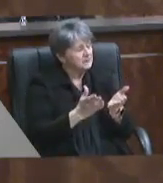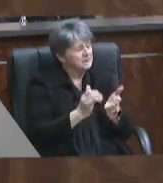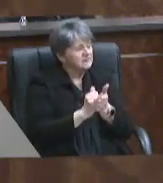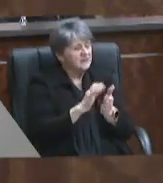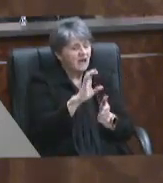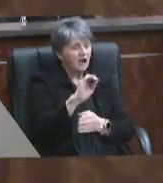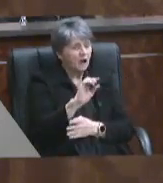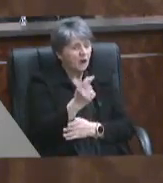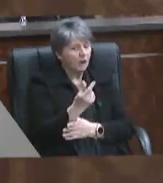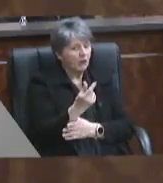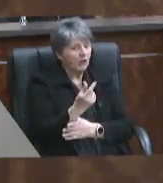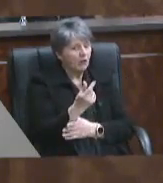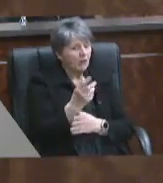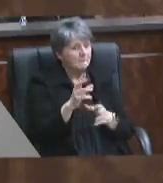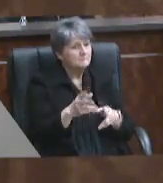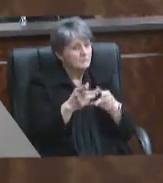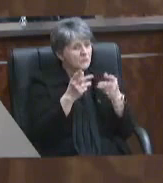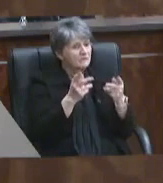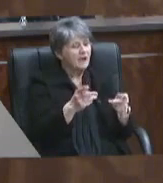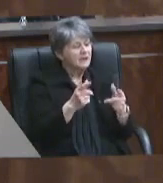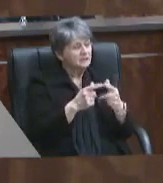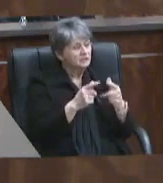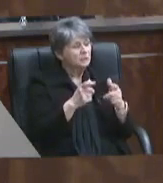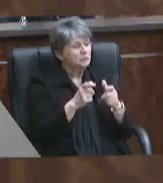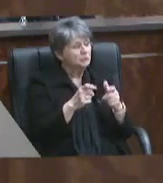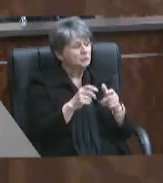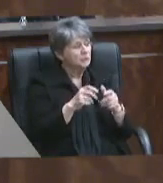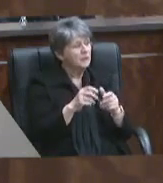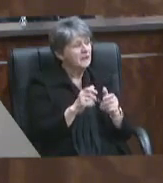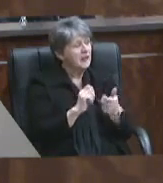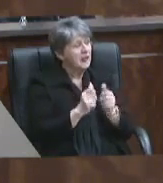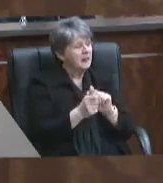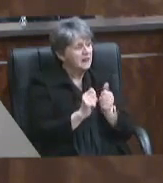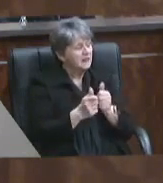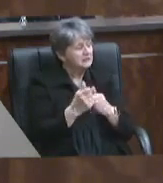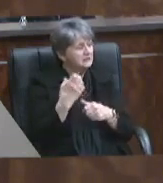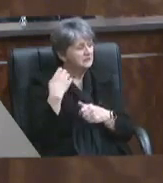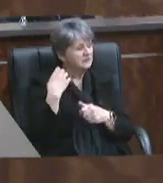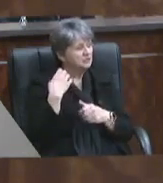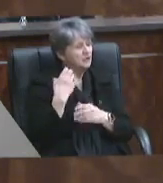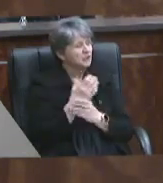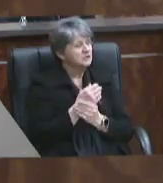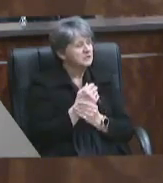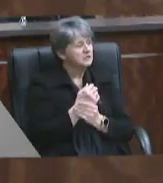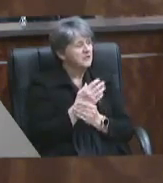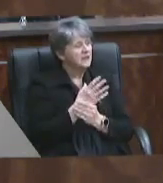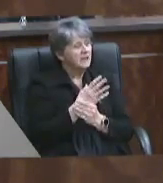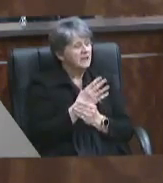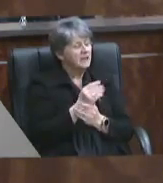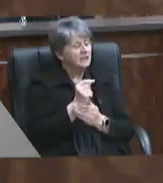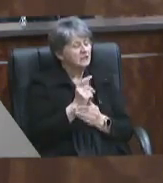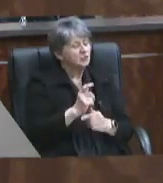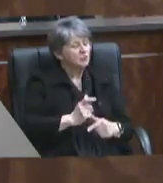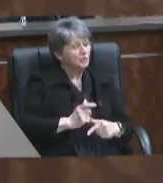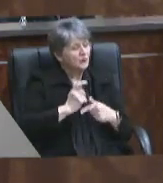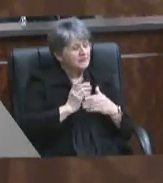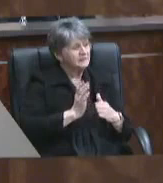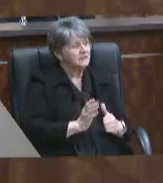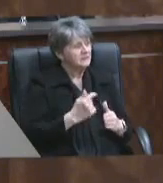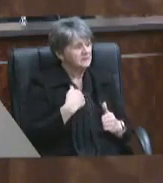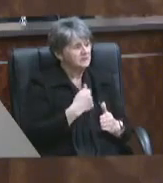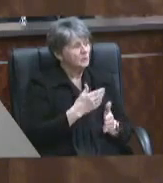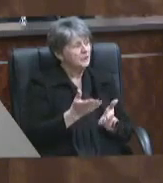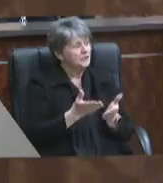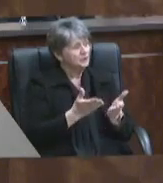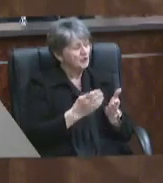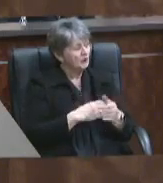COG provides to elected officials and obviously eventually to our residents, the people we serve. So